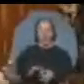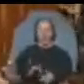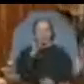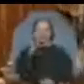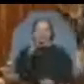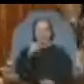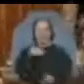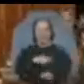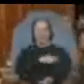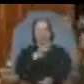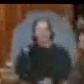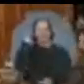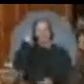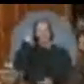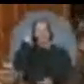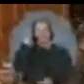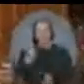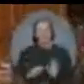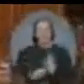Inaudible.